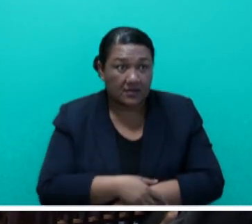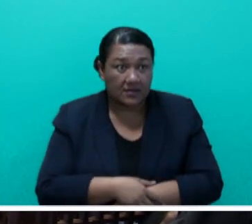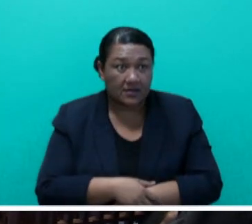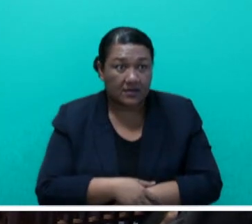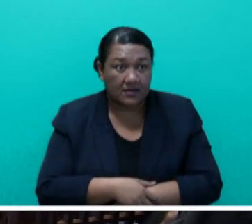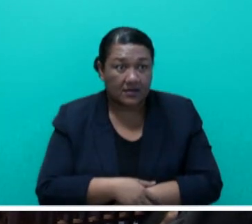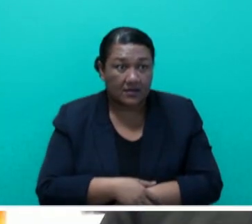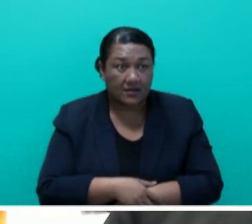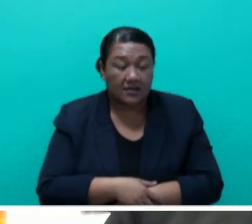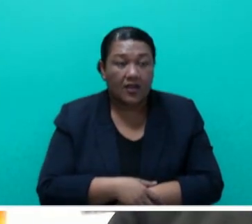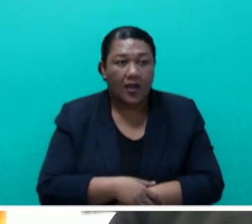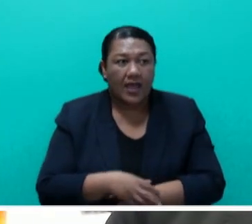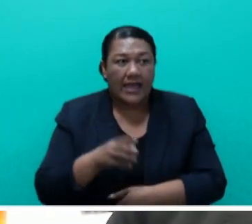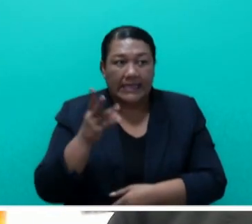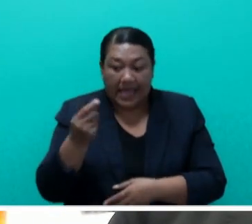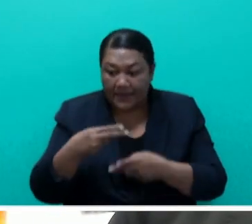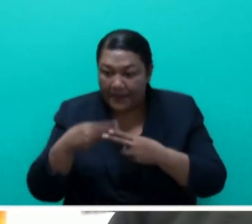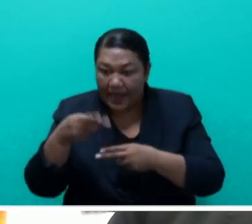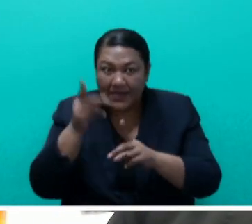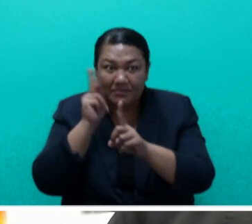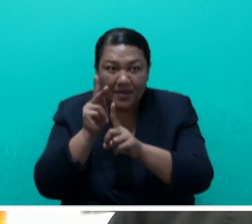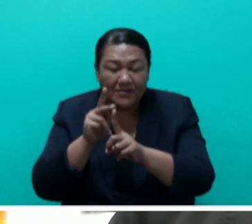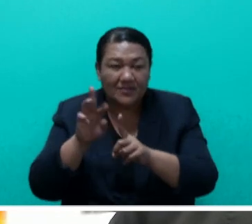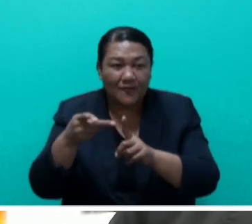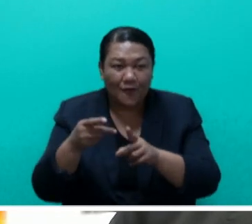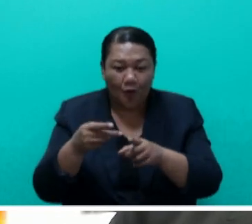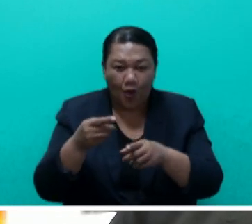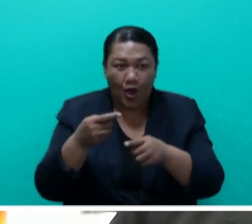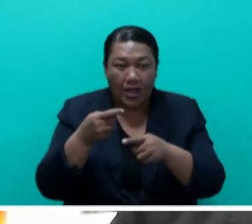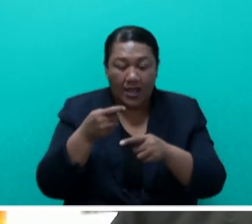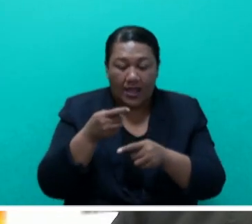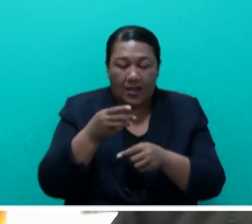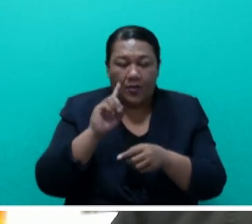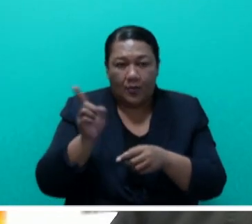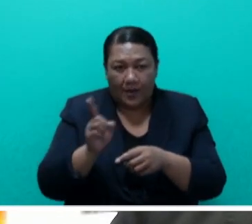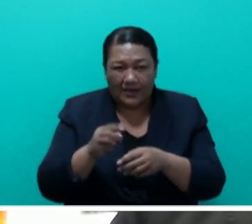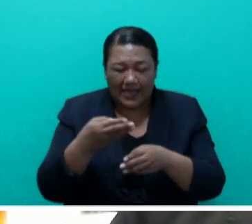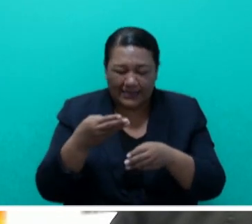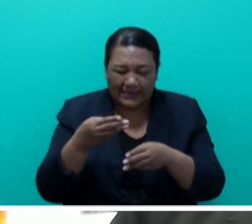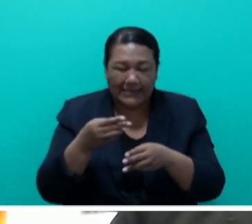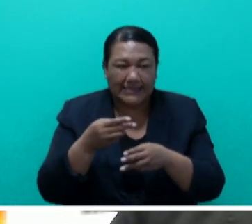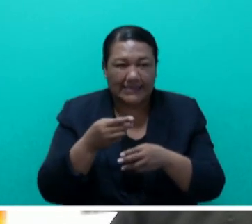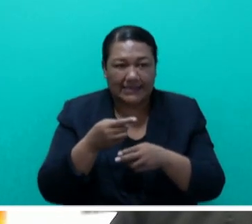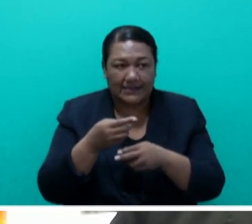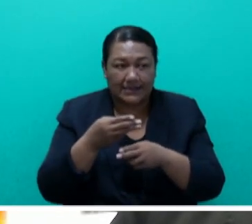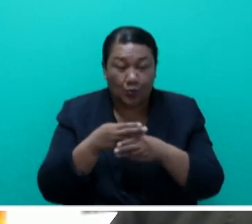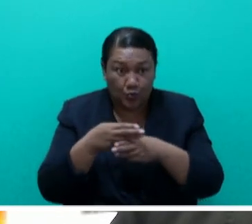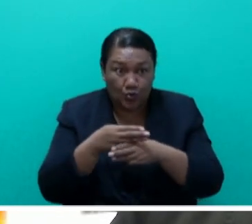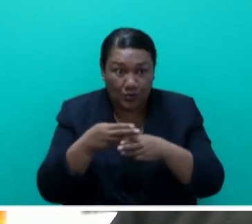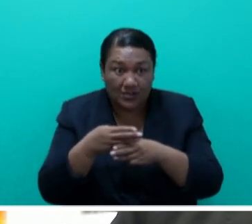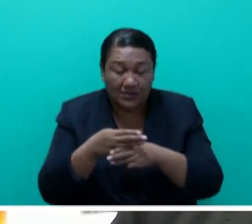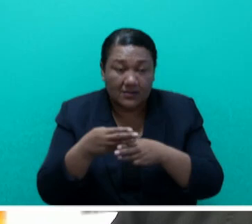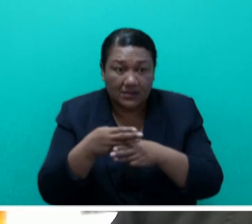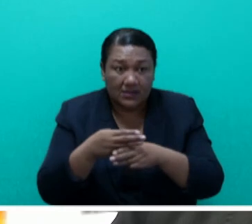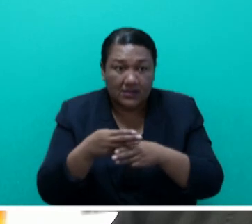is for timber purposes, and then because for our food security as well, breadfruits, and these all come under this classification.